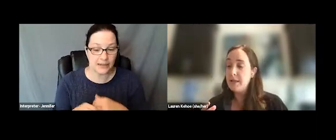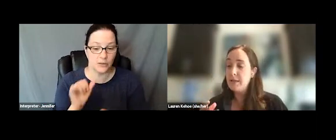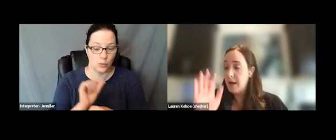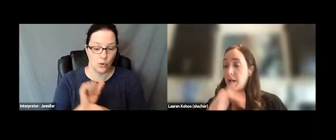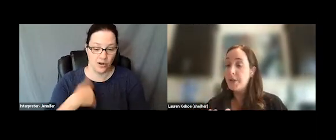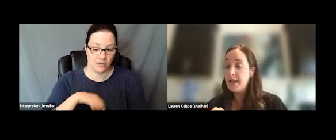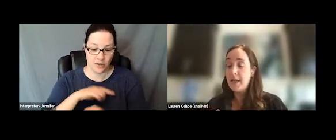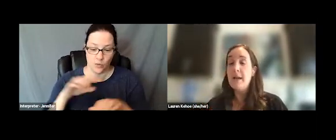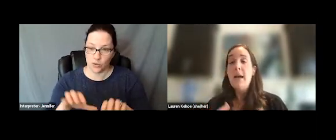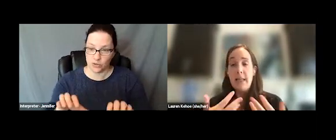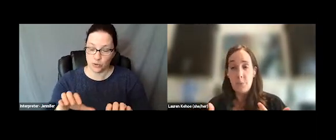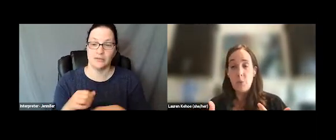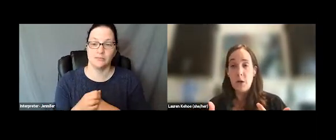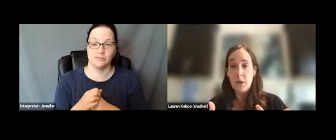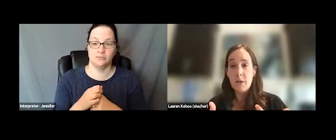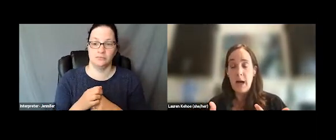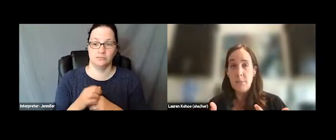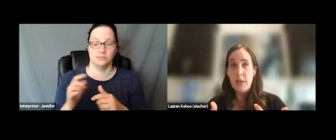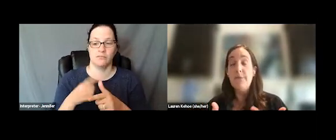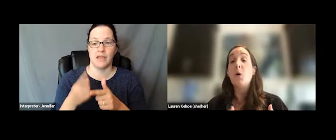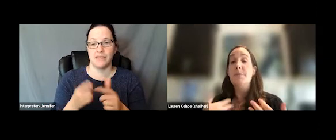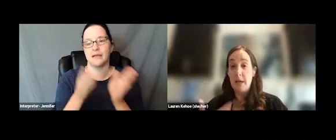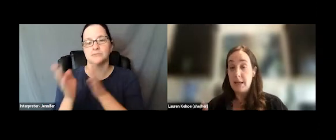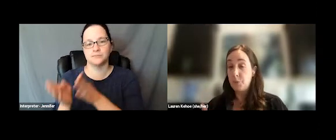been undertaken, and then we were